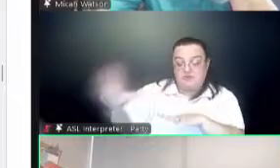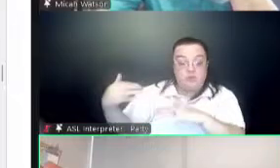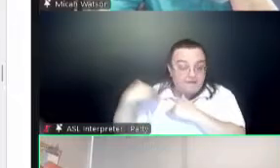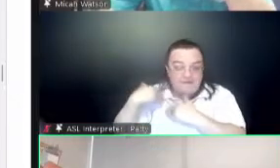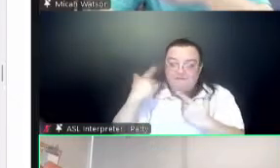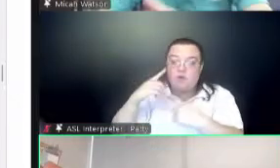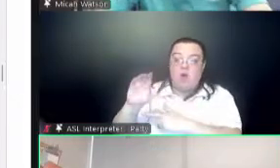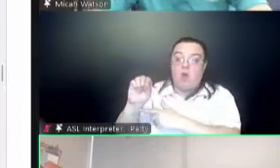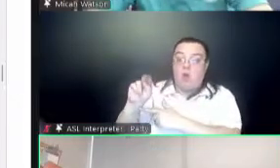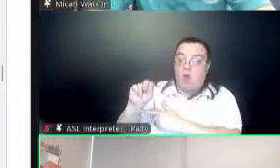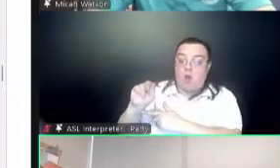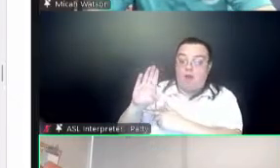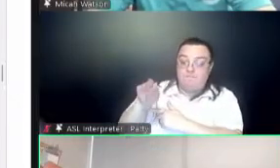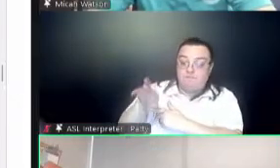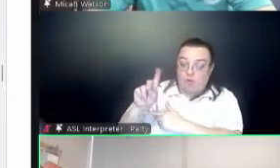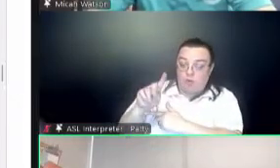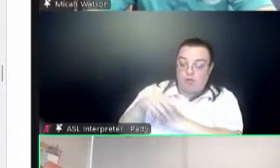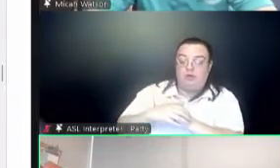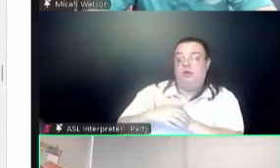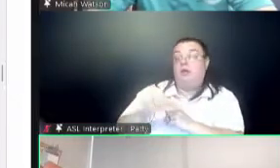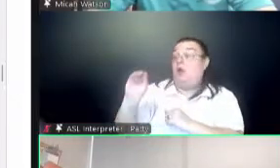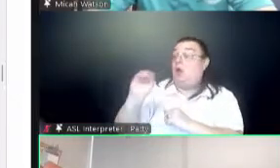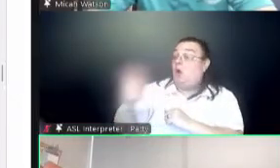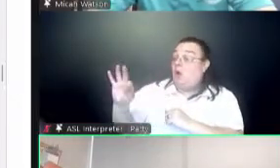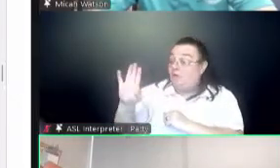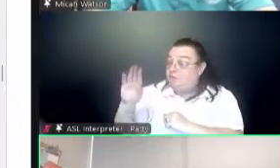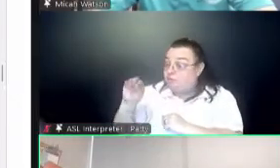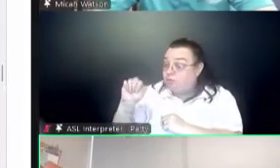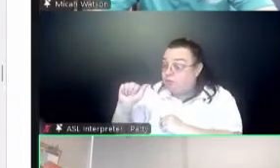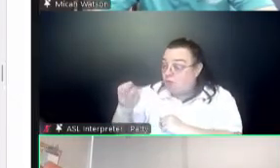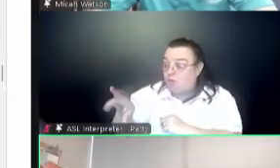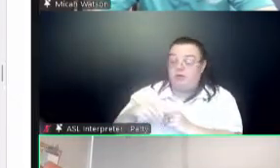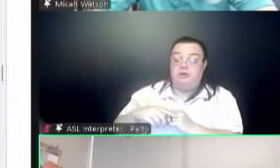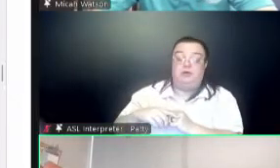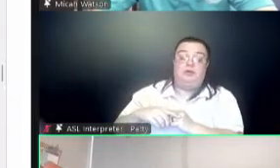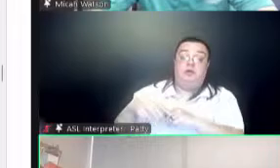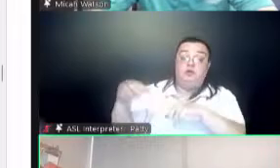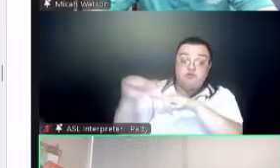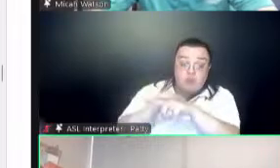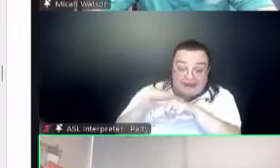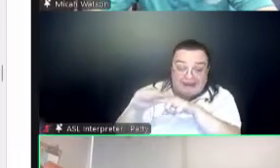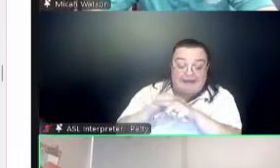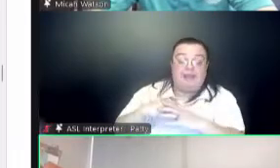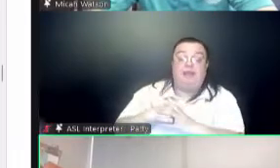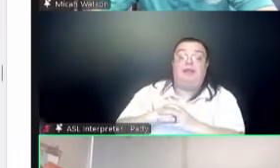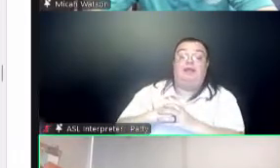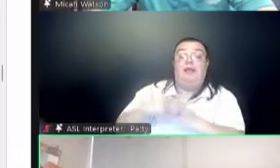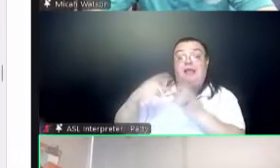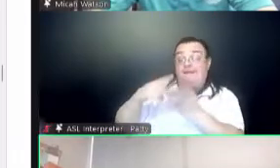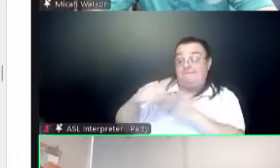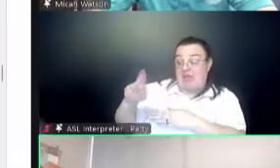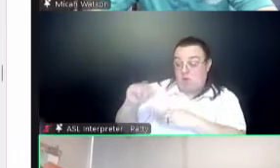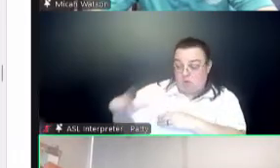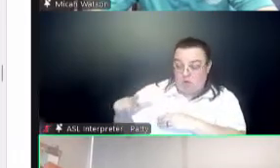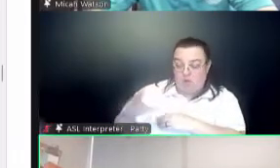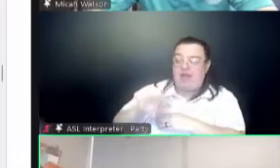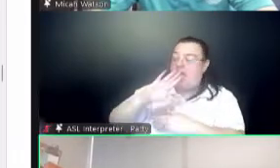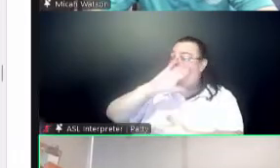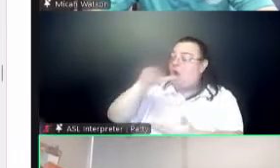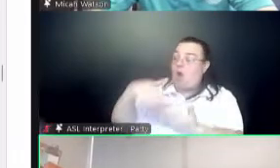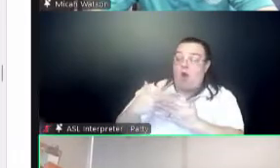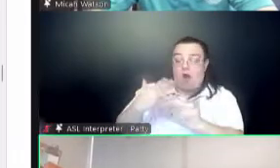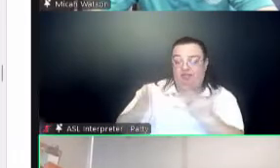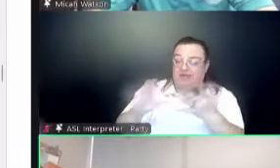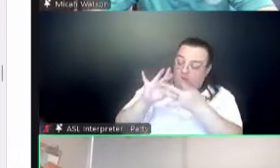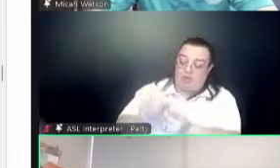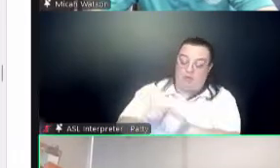and offboarding, training, payroll, and all things communication.